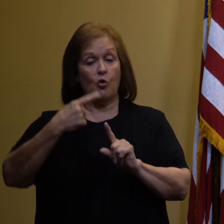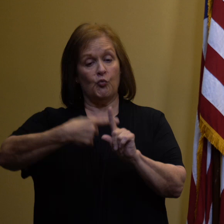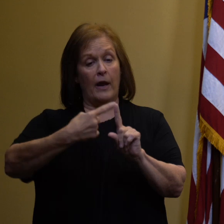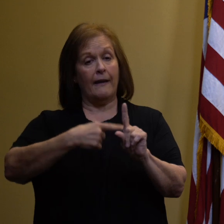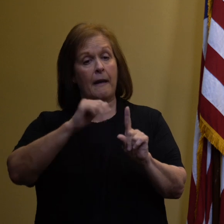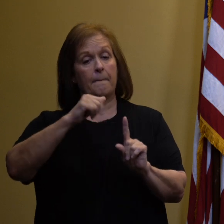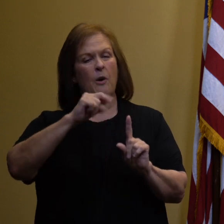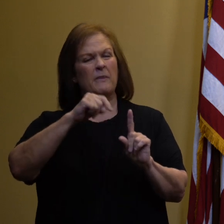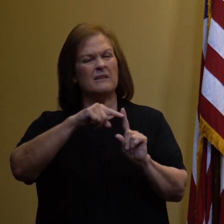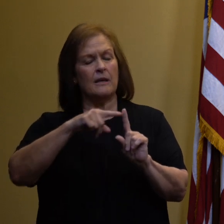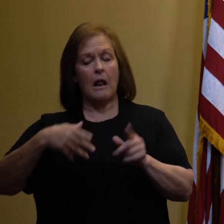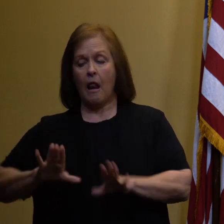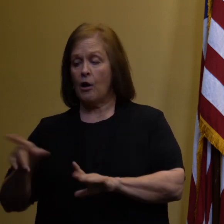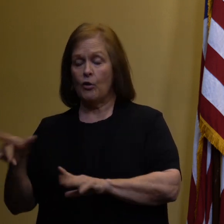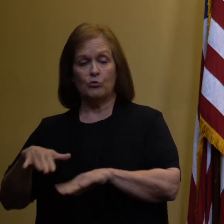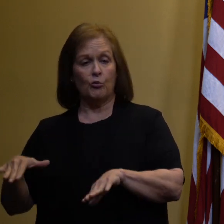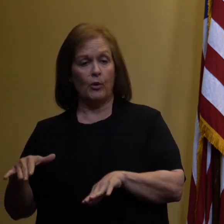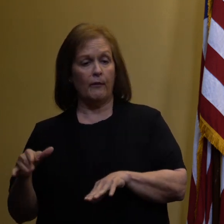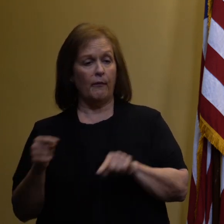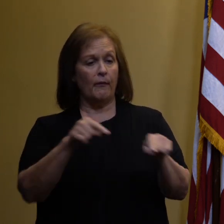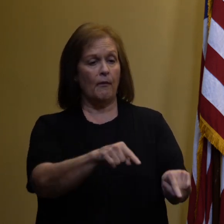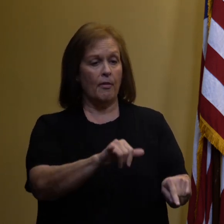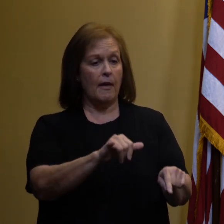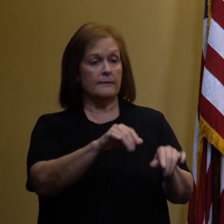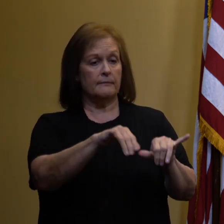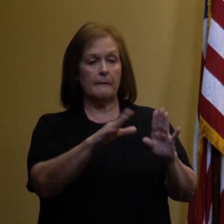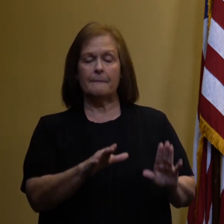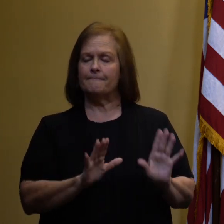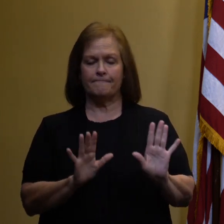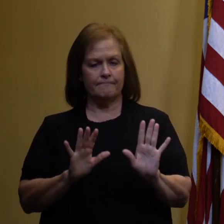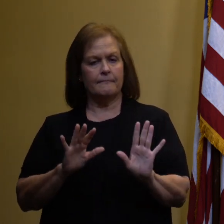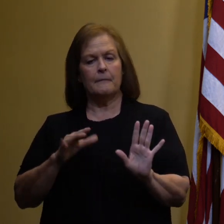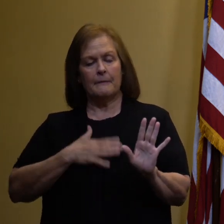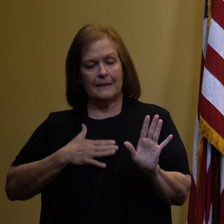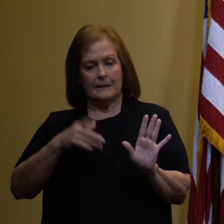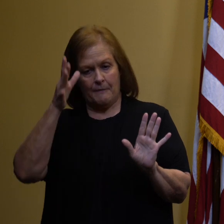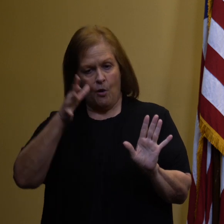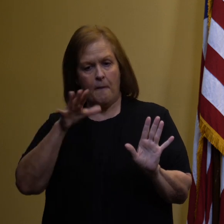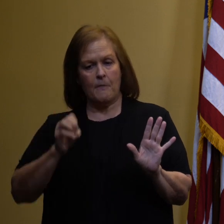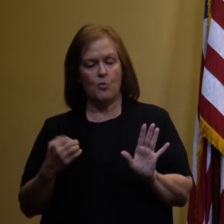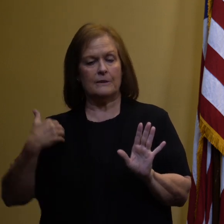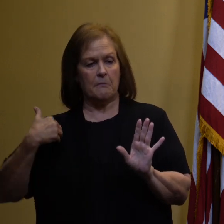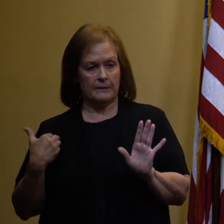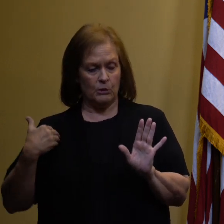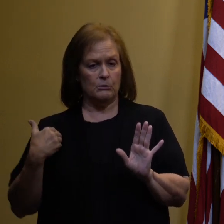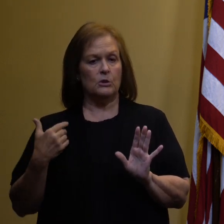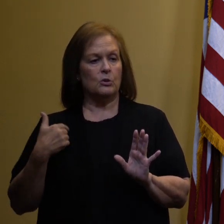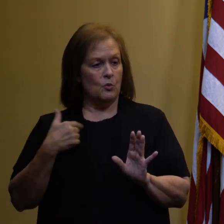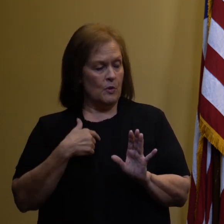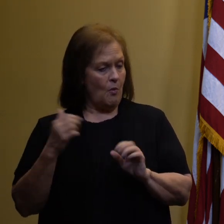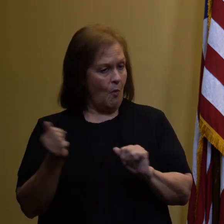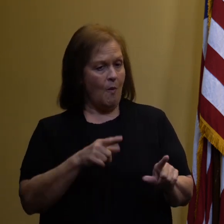it will not be tolerated in our city. But you know what? Being responsible is something that we all can